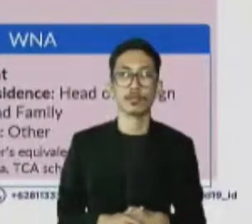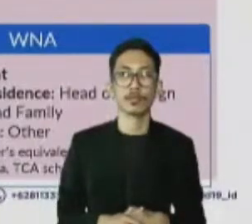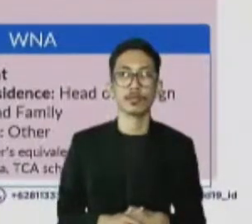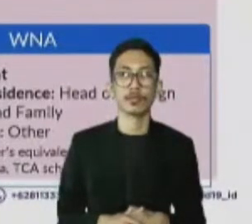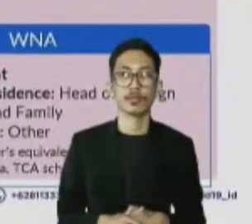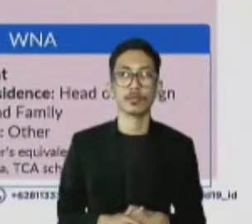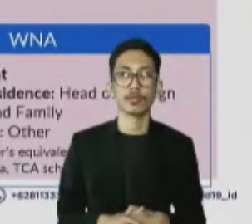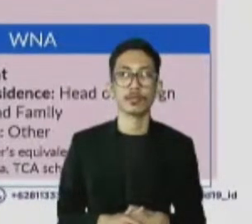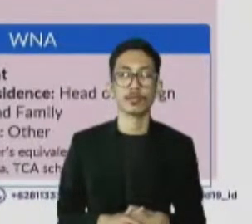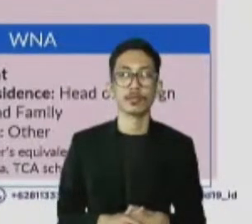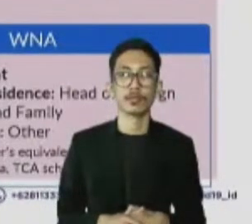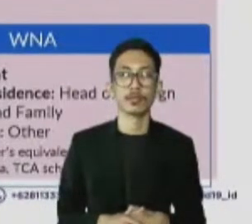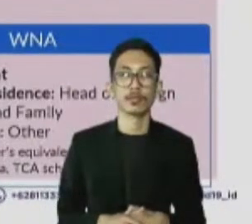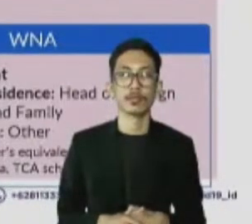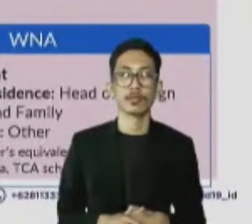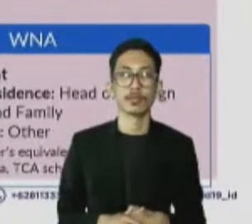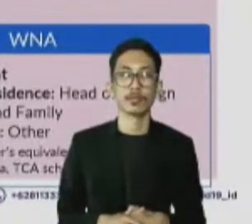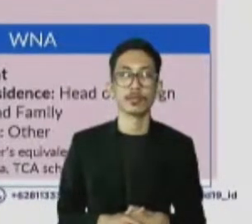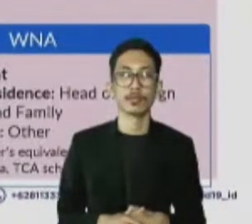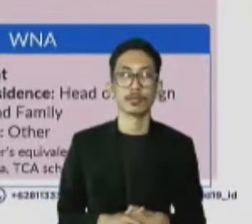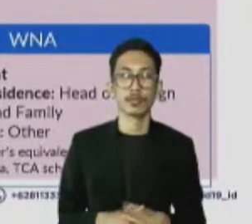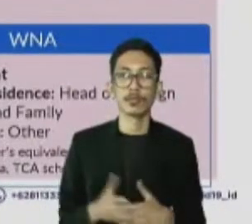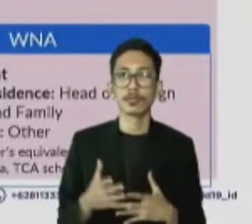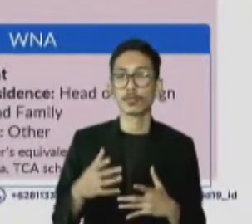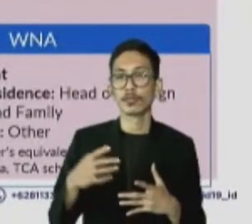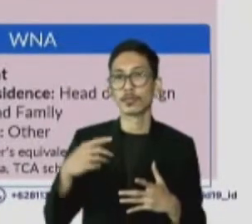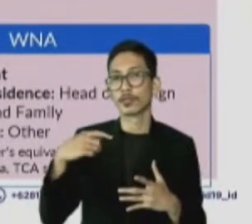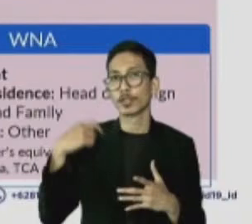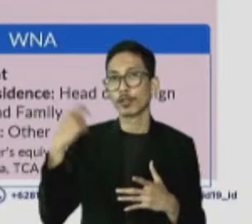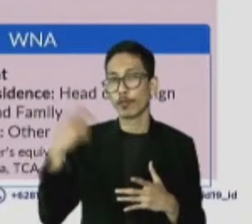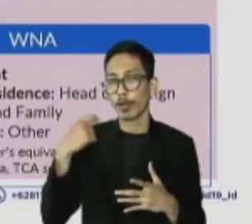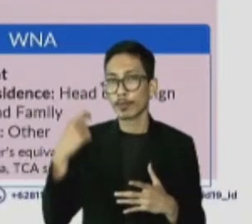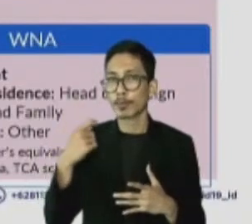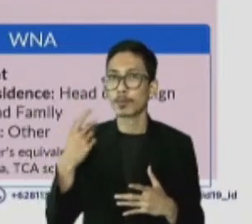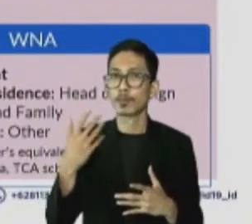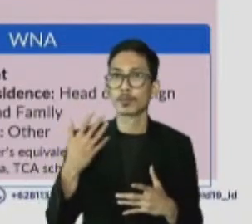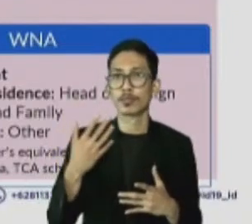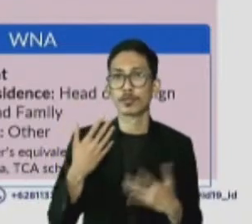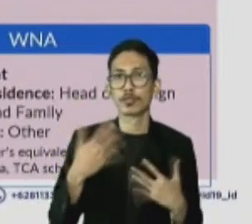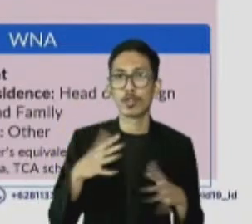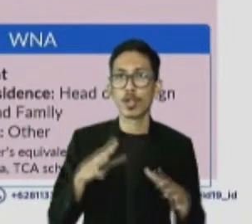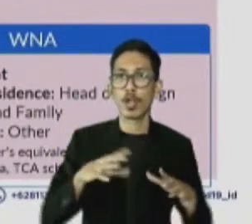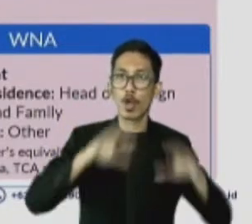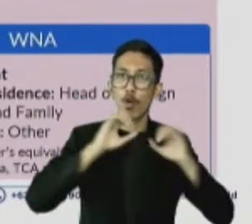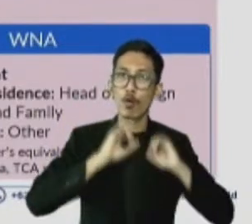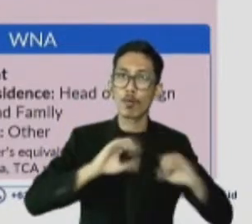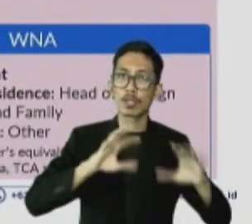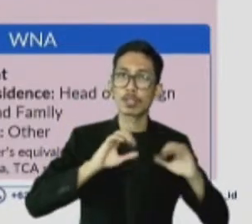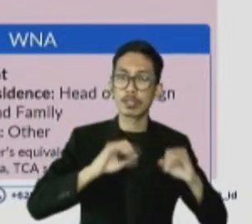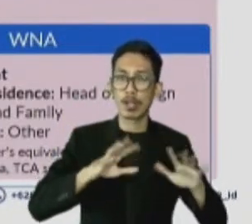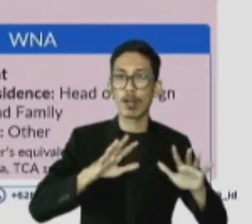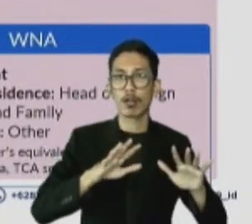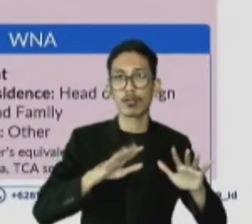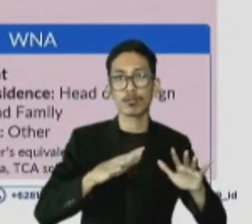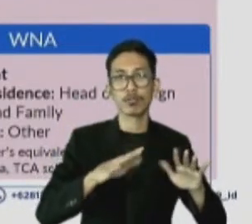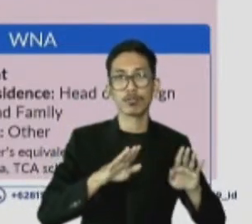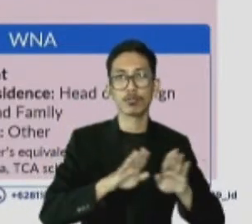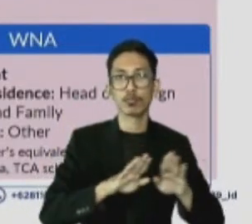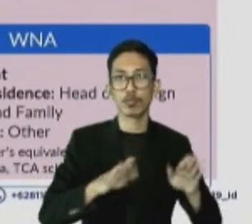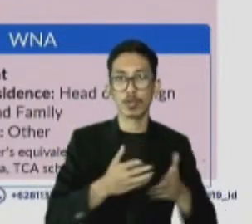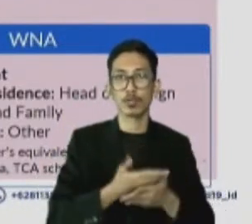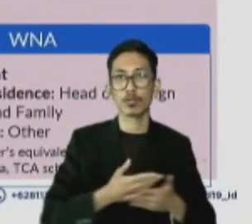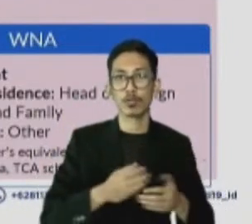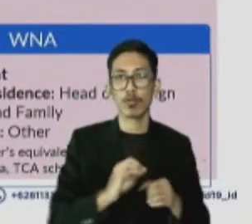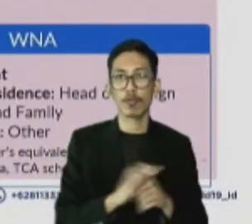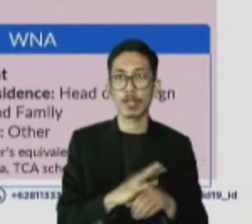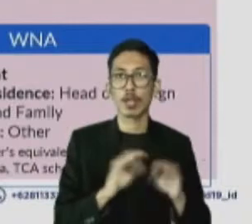for tourism purposes and filmmaking, including for commercial purposes and for the purpose of attending